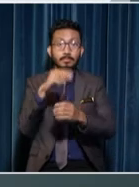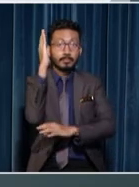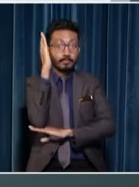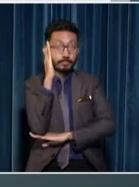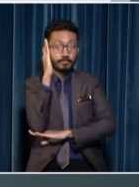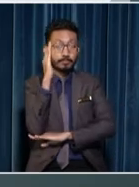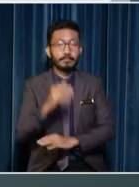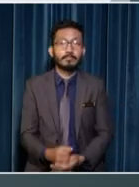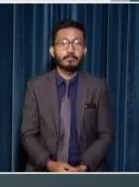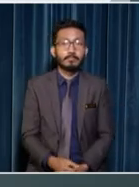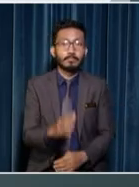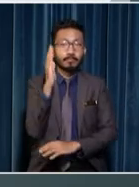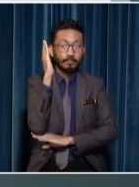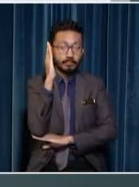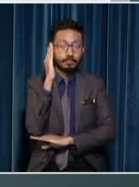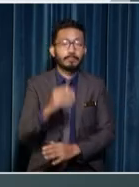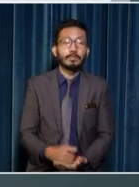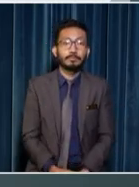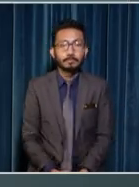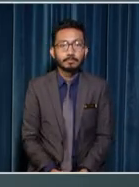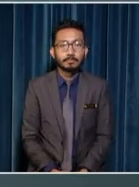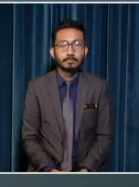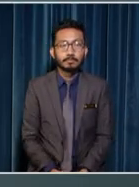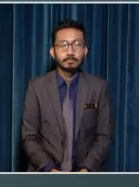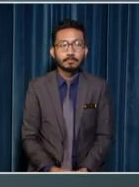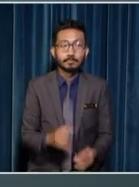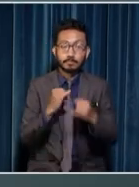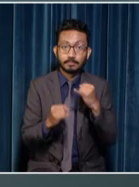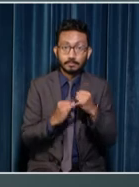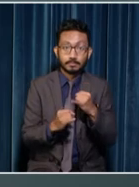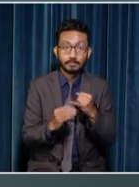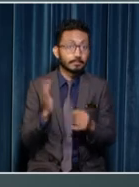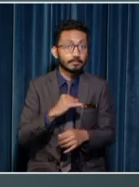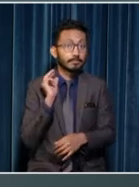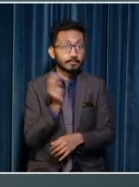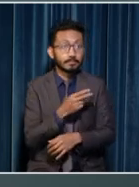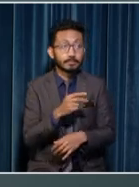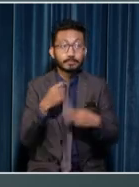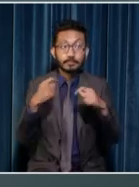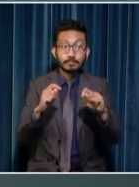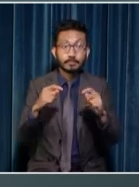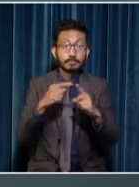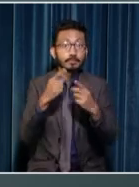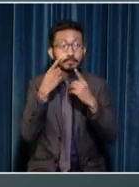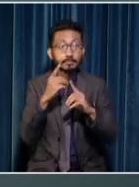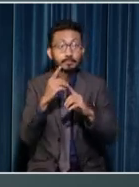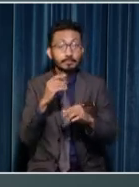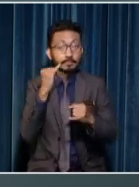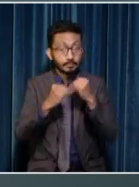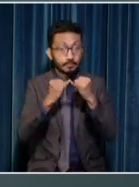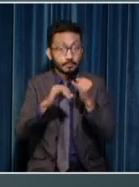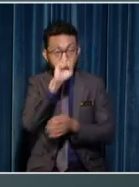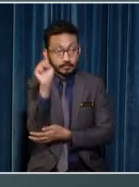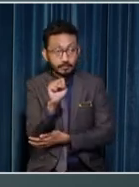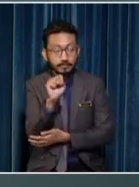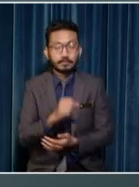3:15 in the afternoon. Finally, let us try to answer the last